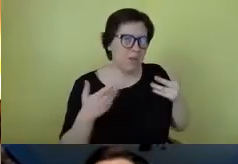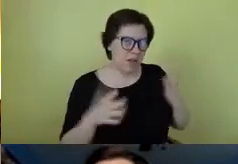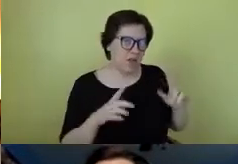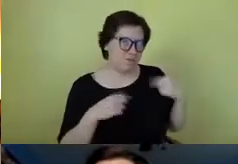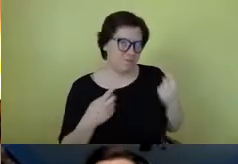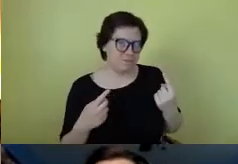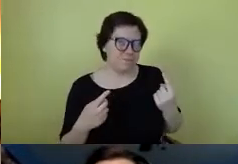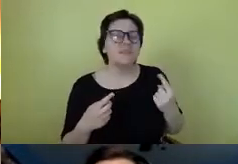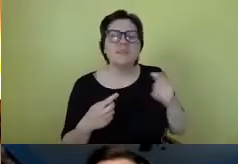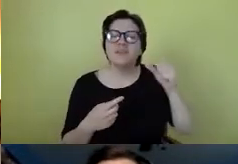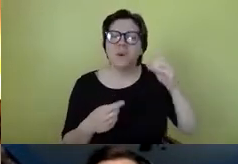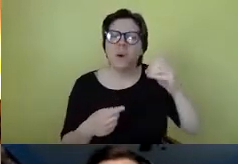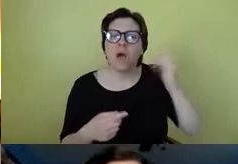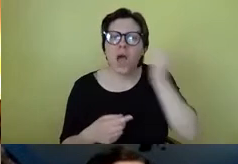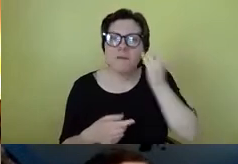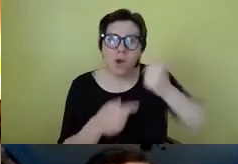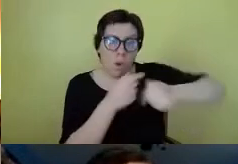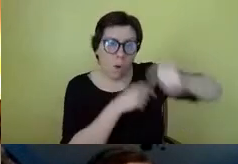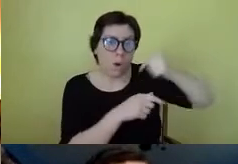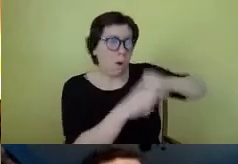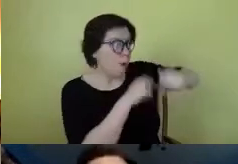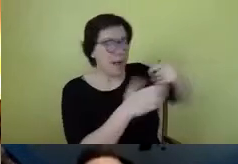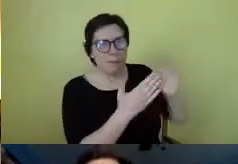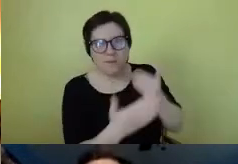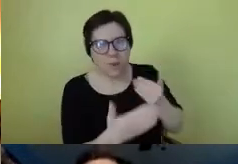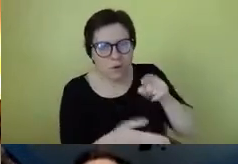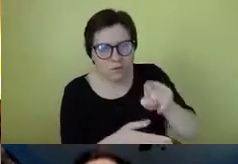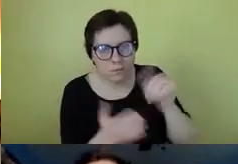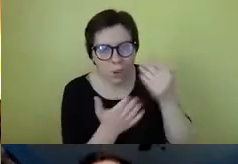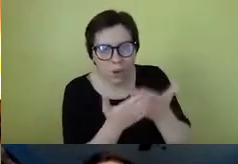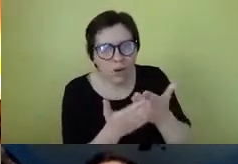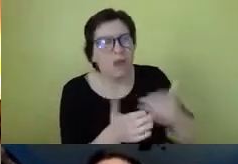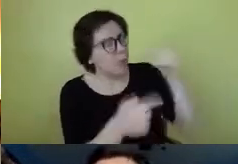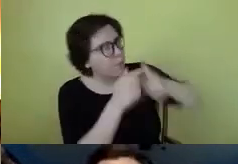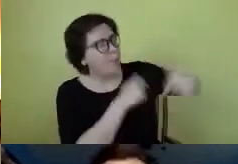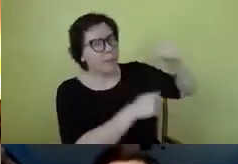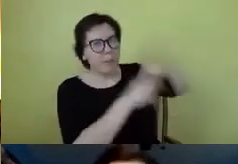Go back well beyond your ability to remember, but go back to the young